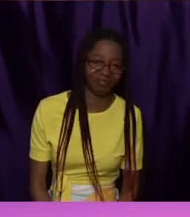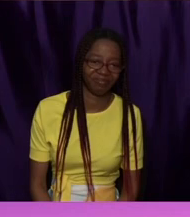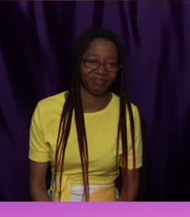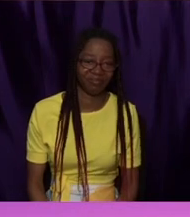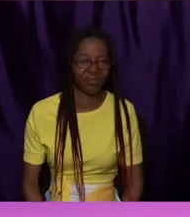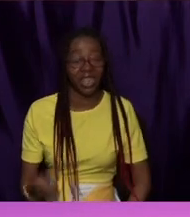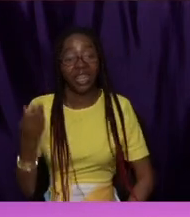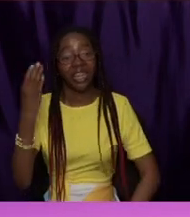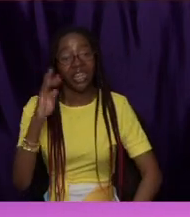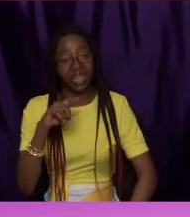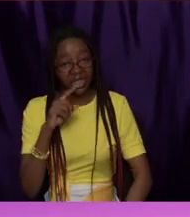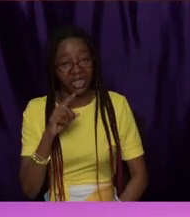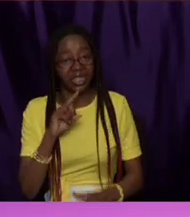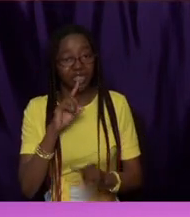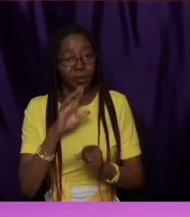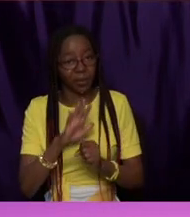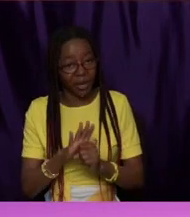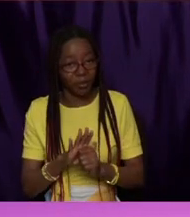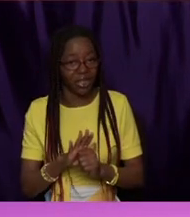Because the promise